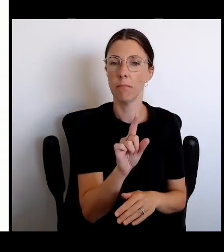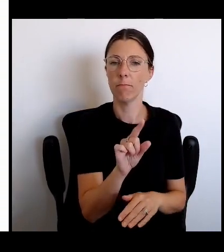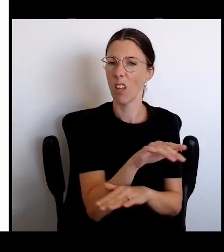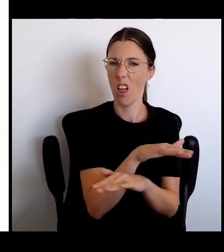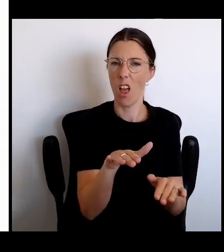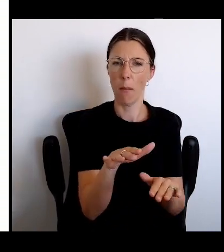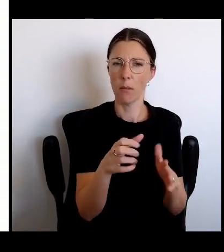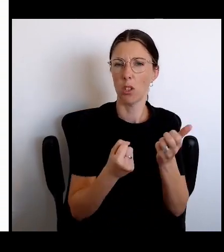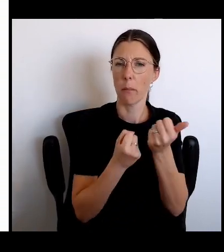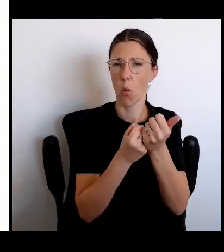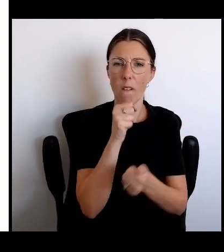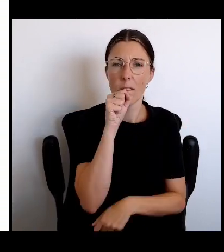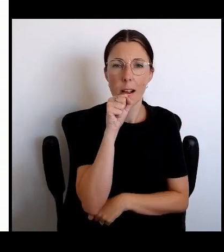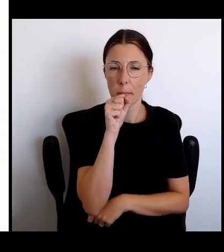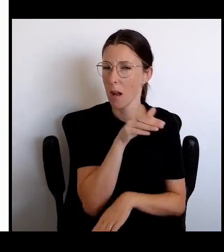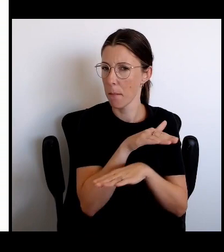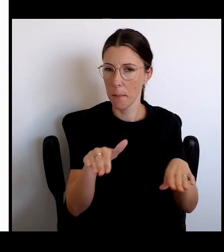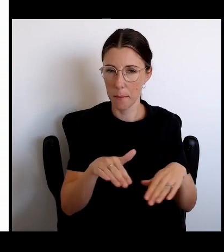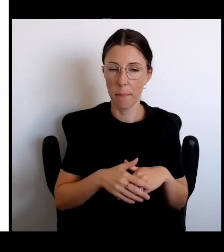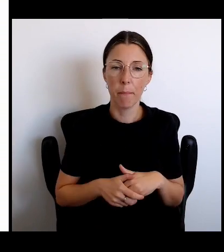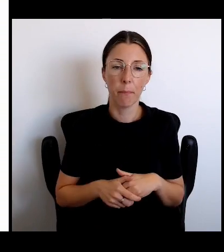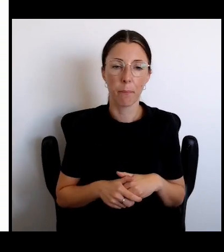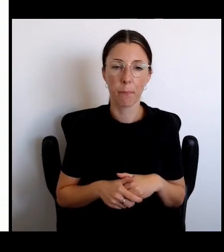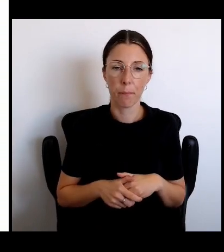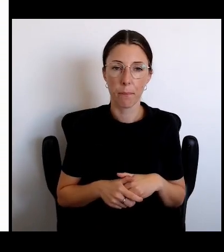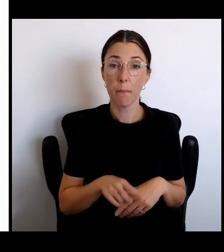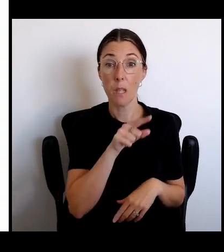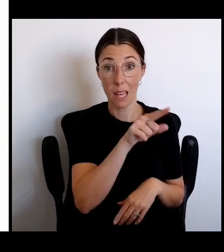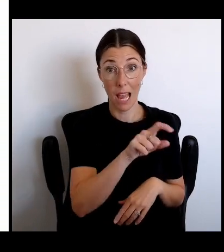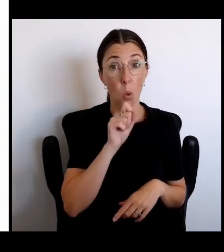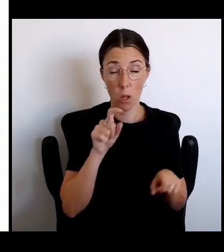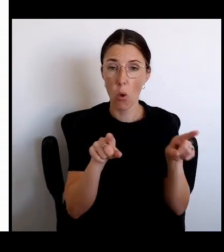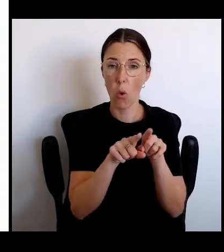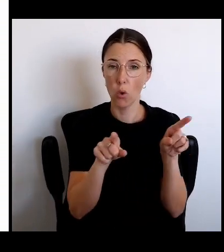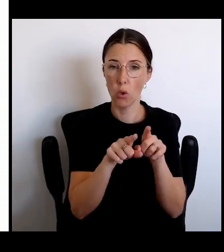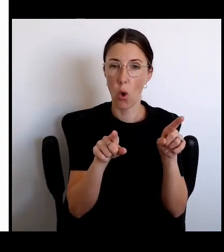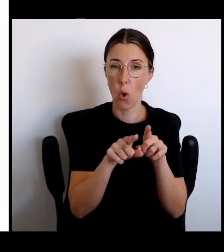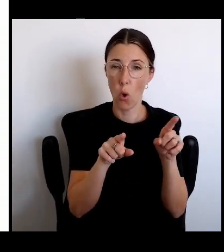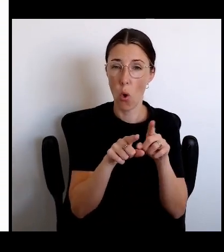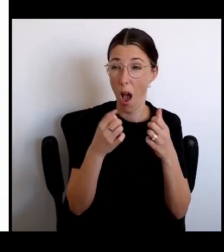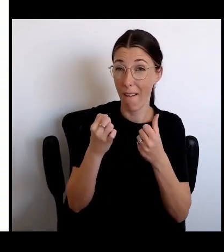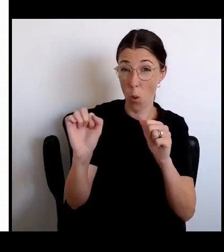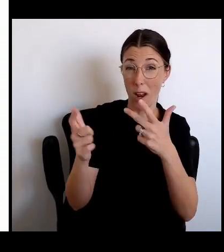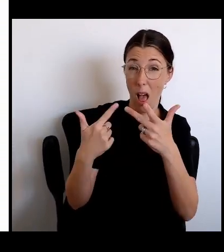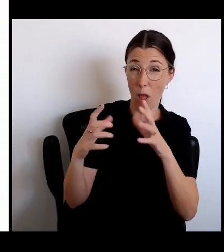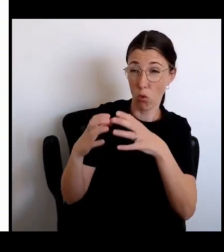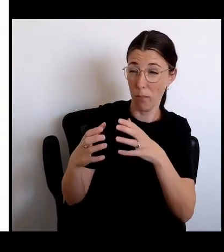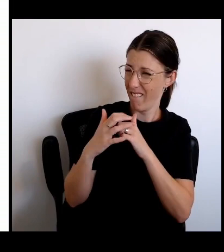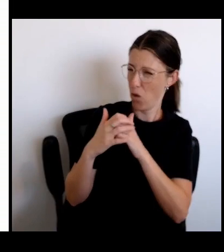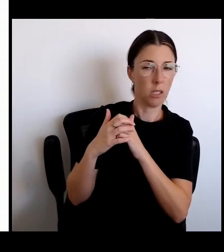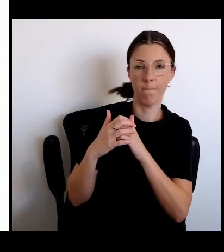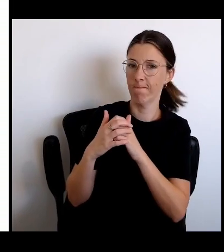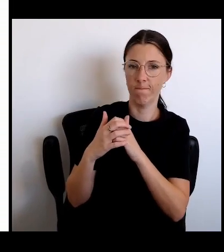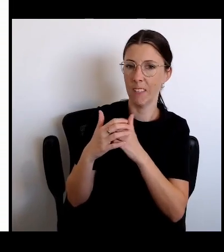not supporting vaping, to the extent that they'll even avoid friend groups or social settings where there is